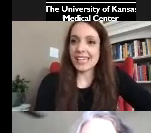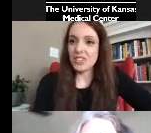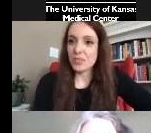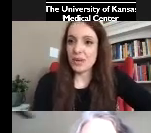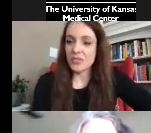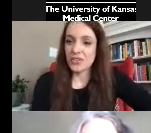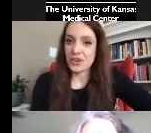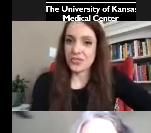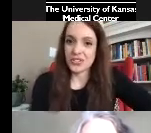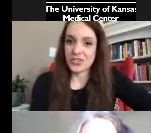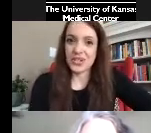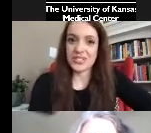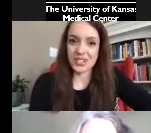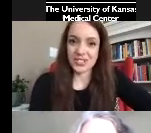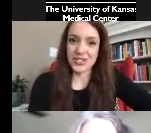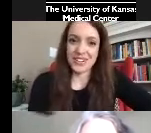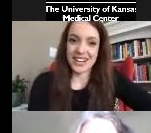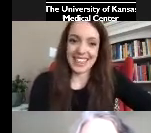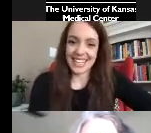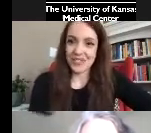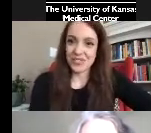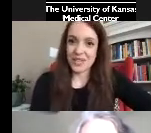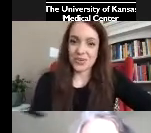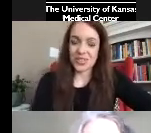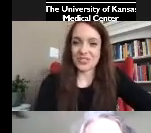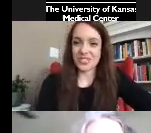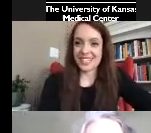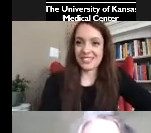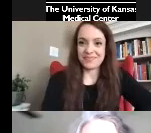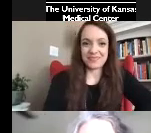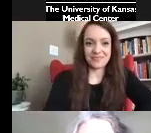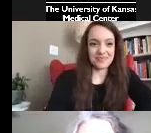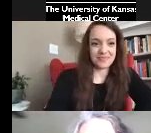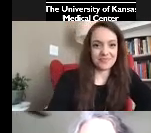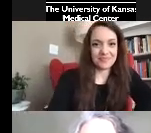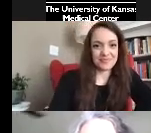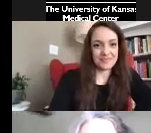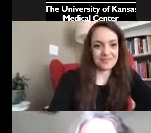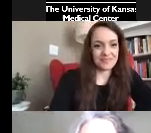virtually hand the microphone over to Dr. Kovac. Thank you for being with us today.